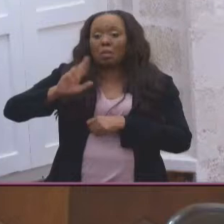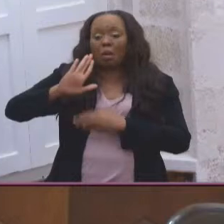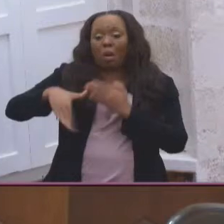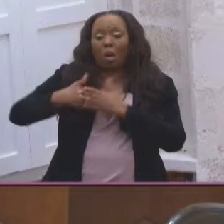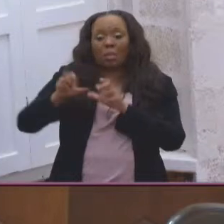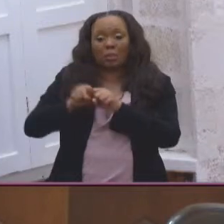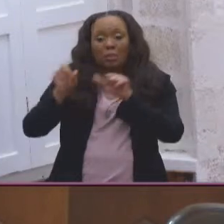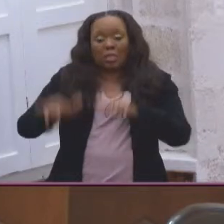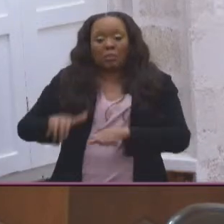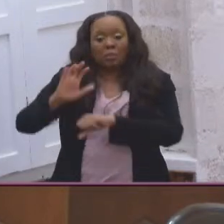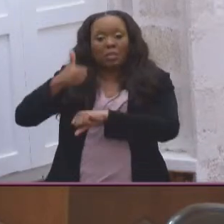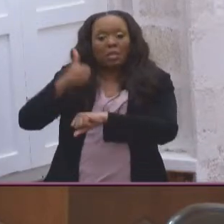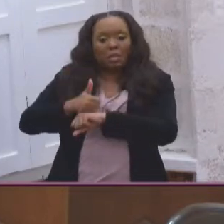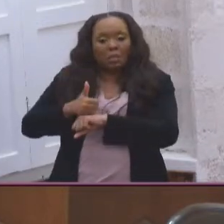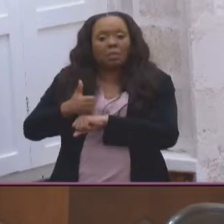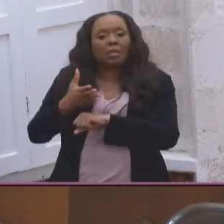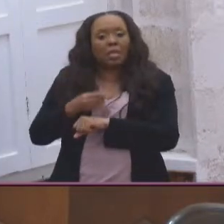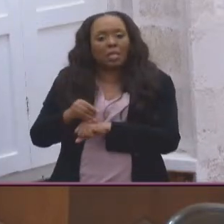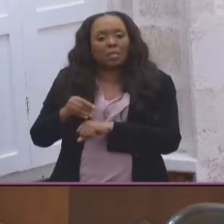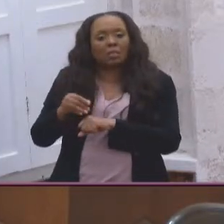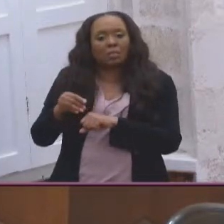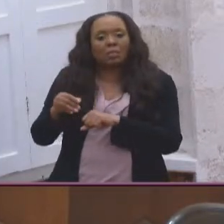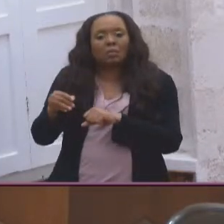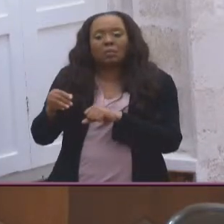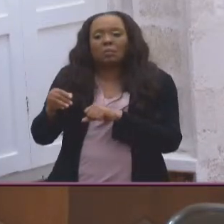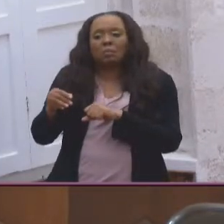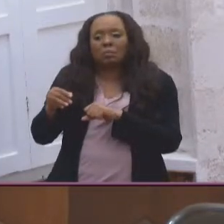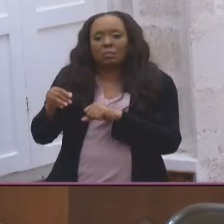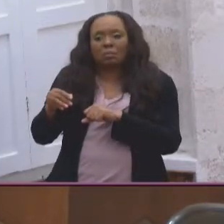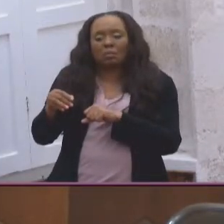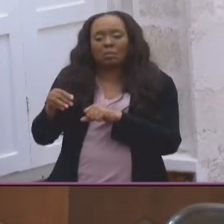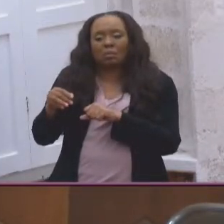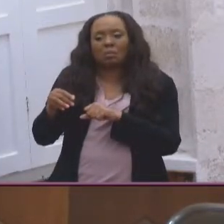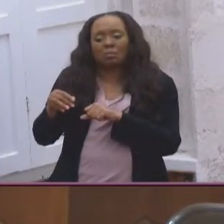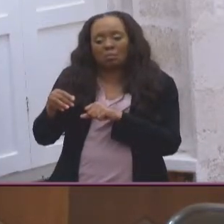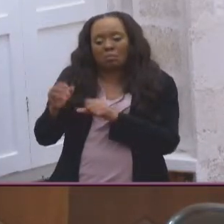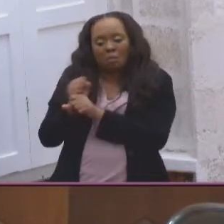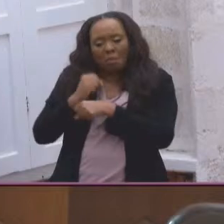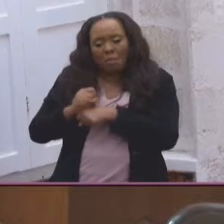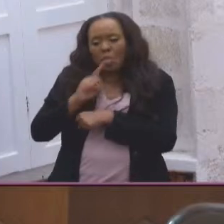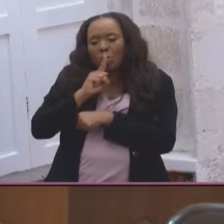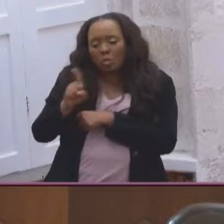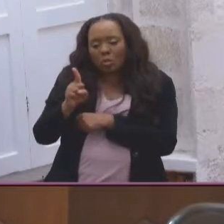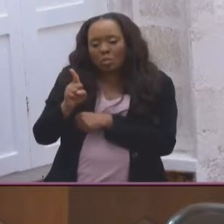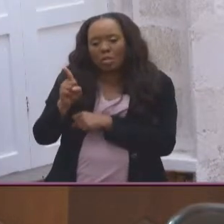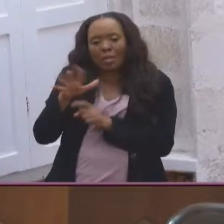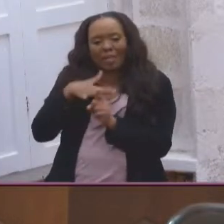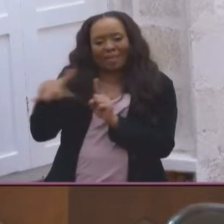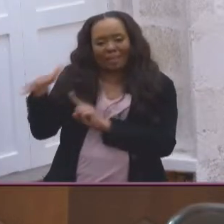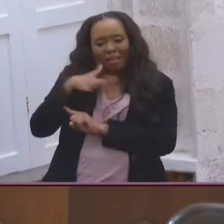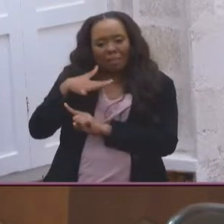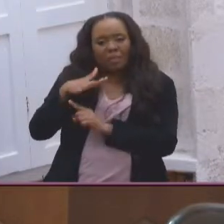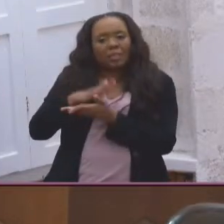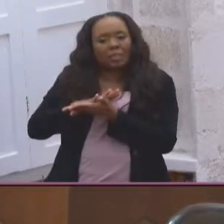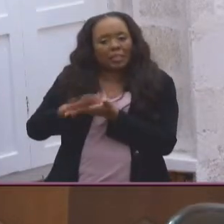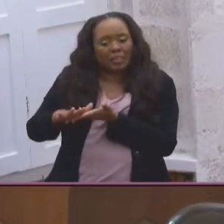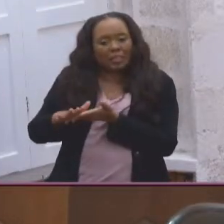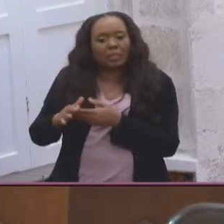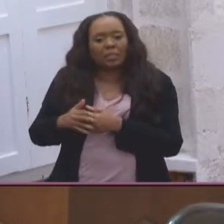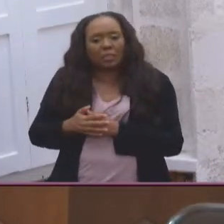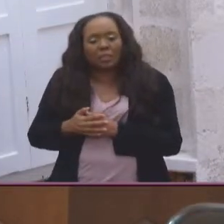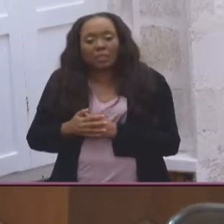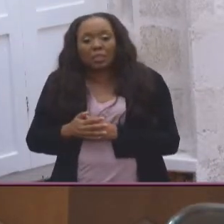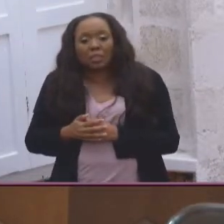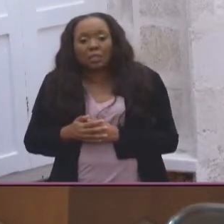therefore, what we're now seeing, and the team from the Ministry of Health has made it clear, is that we constantly have